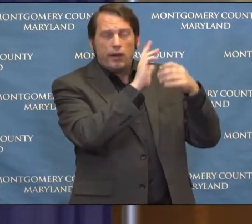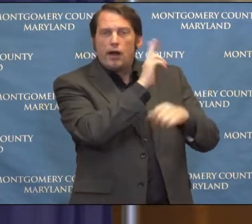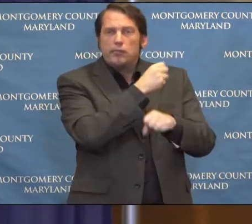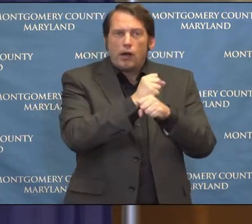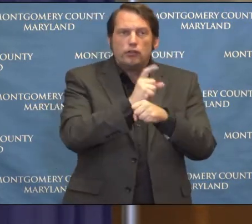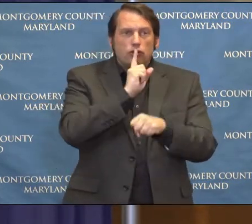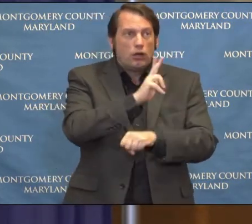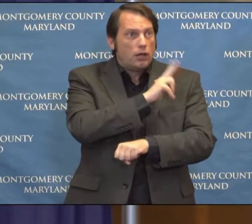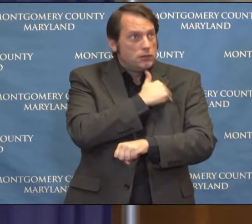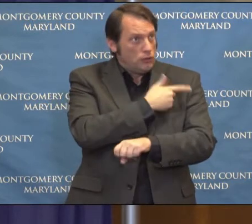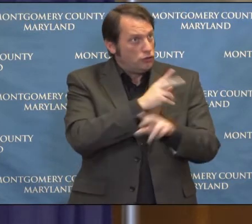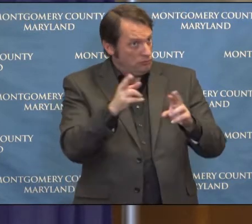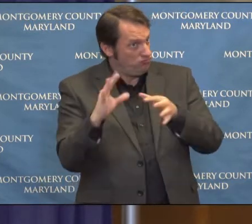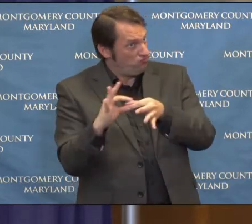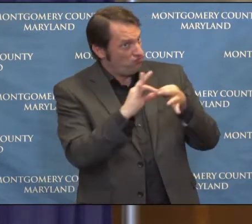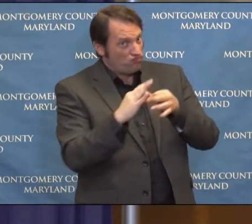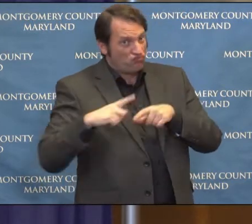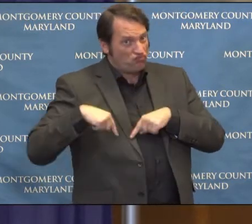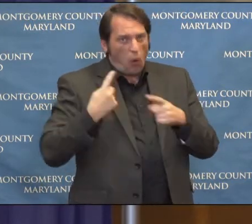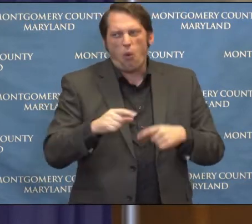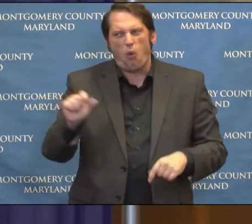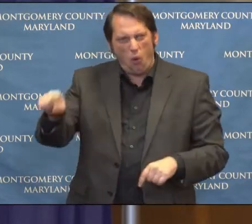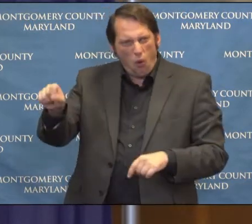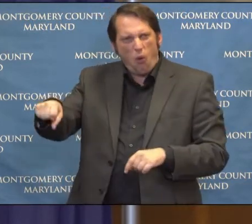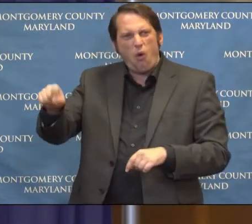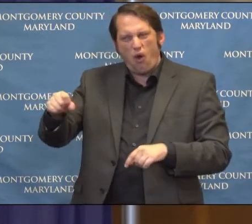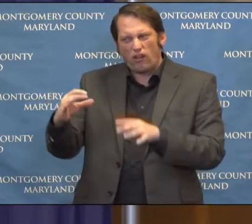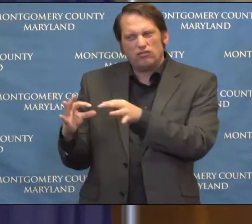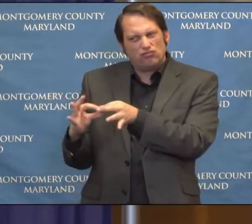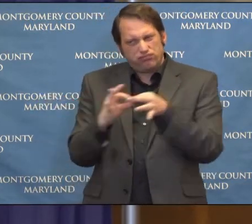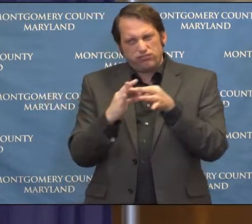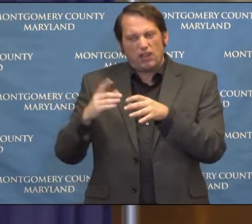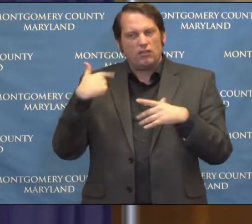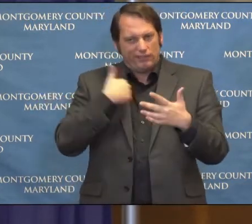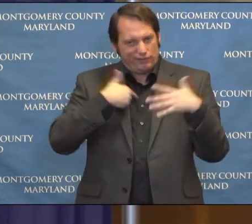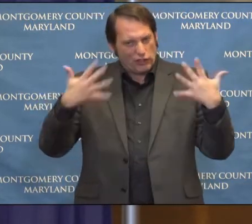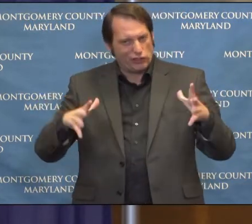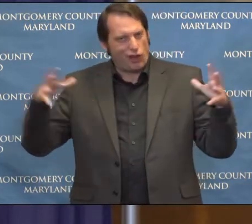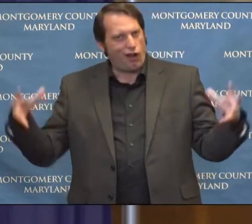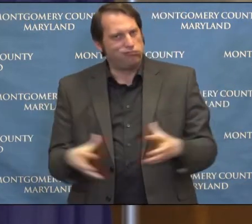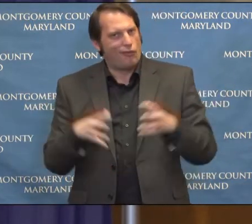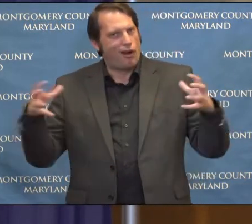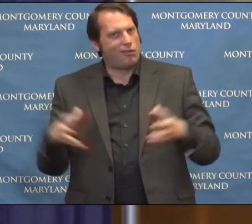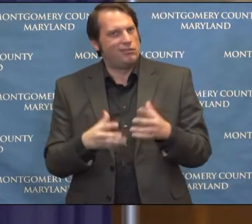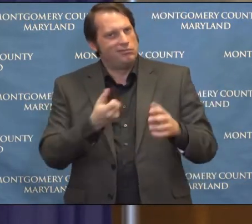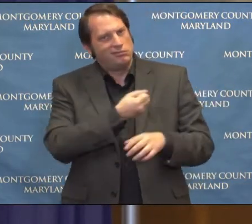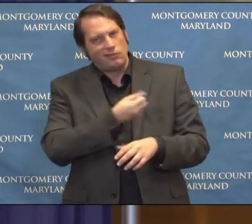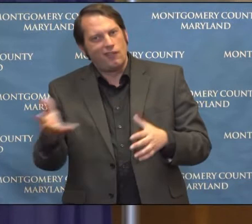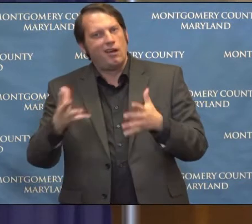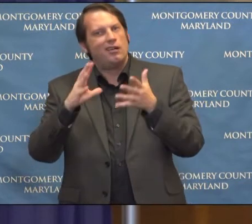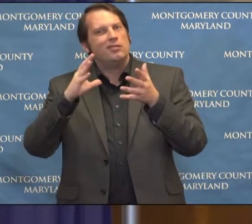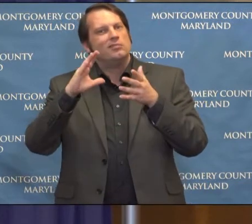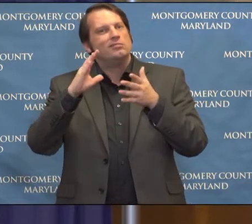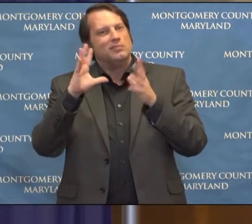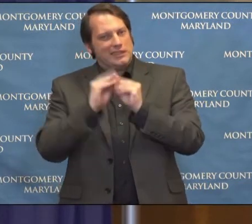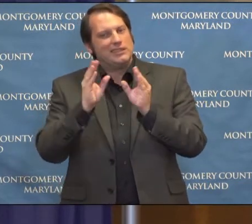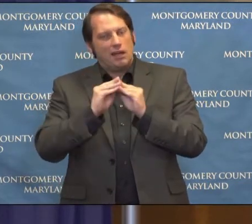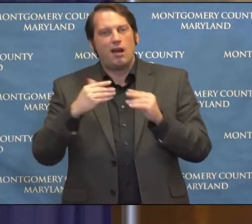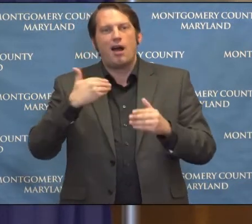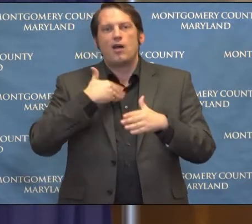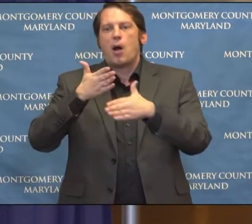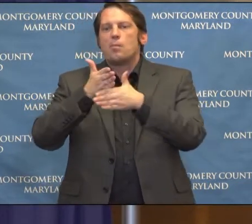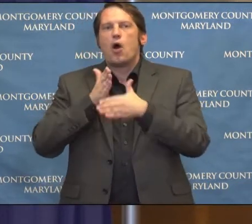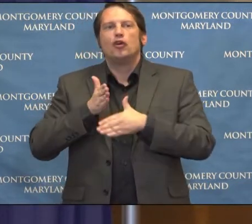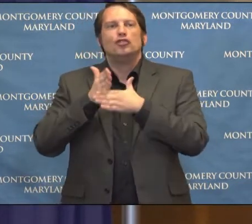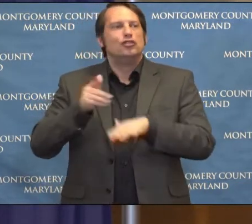of meetings over the last month with our hospital partners. We've been in constant communication with our partners at the state. In fact,